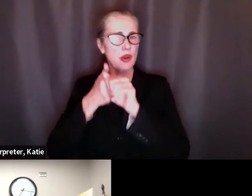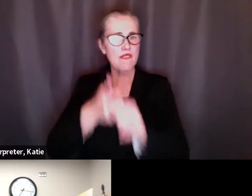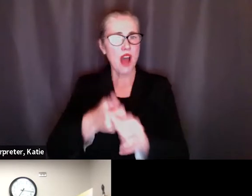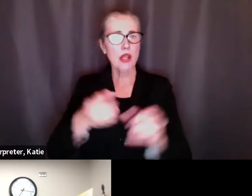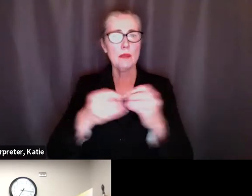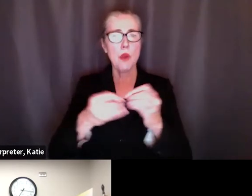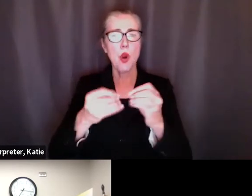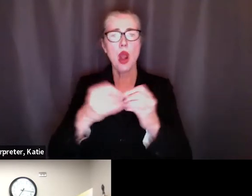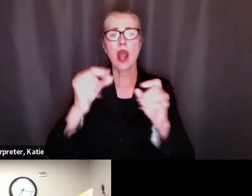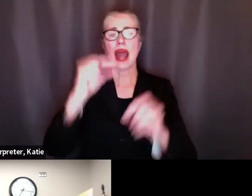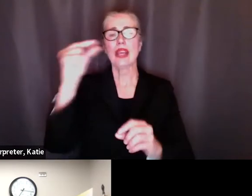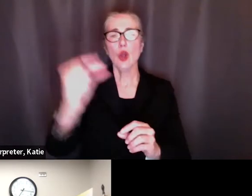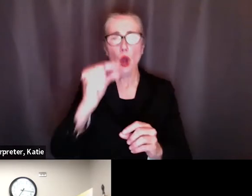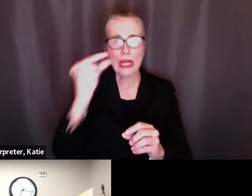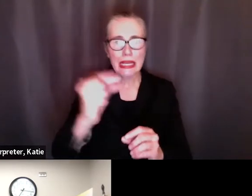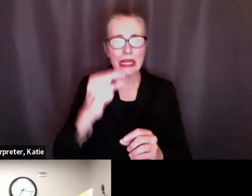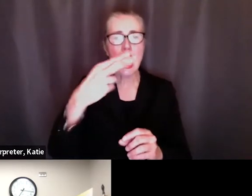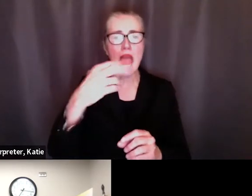next slide